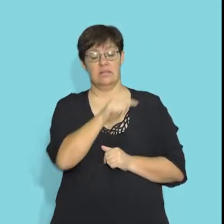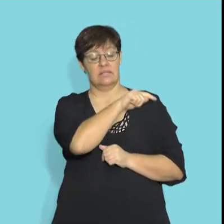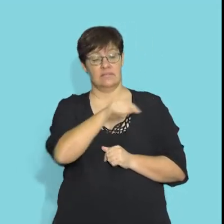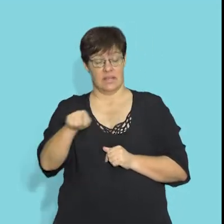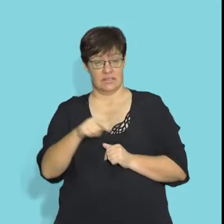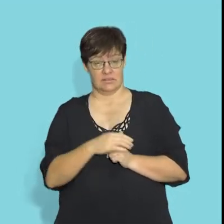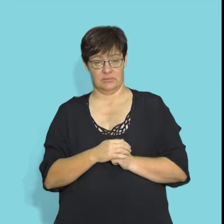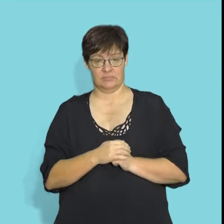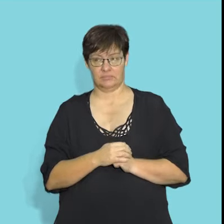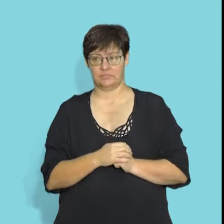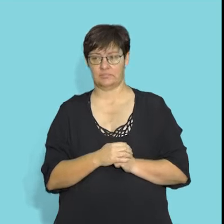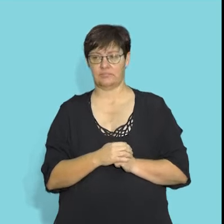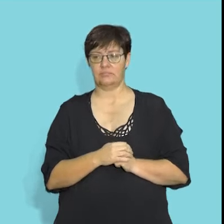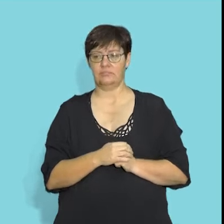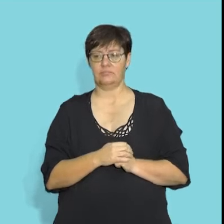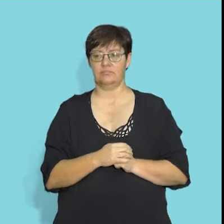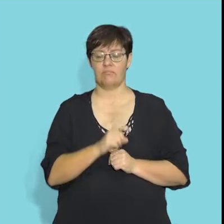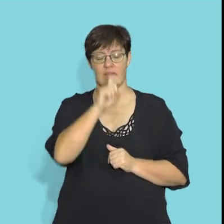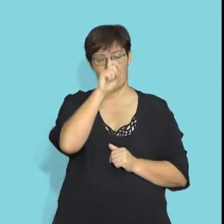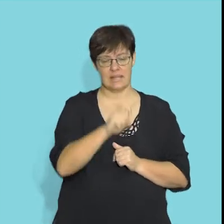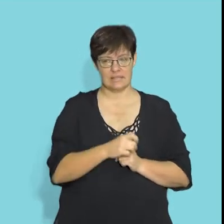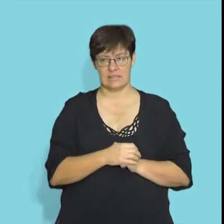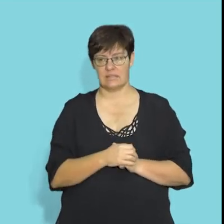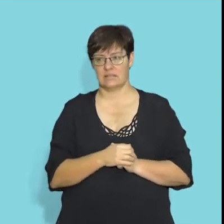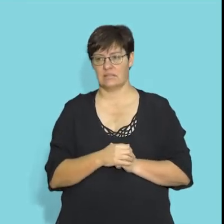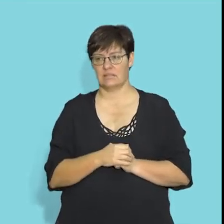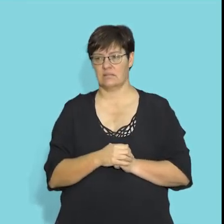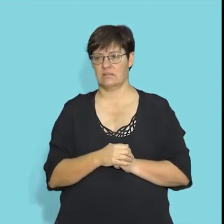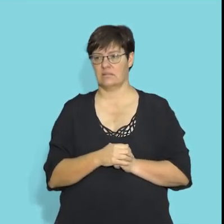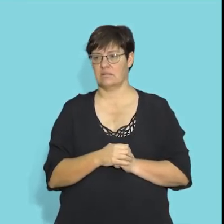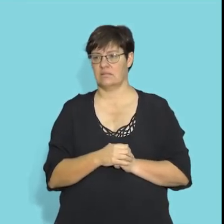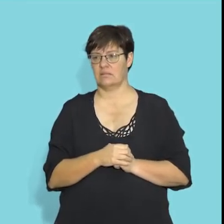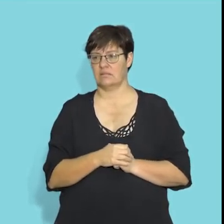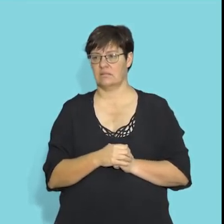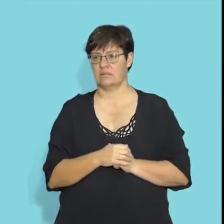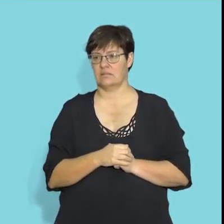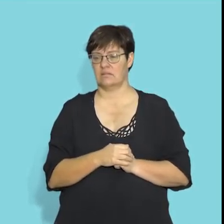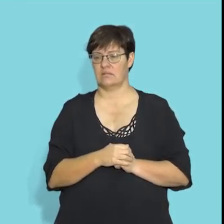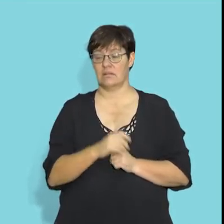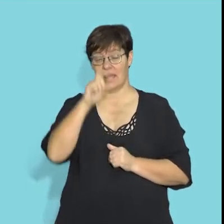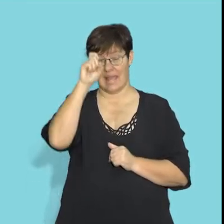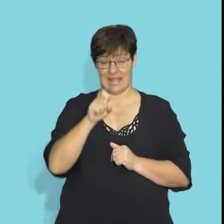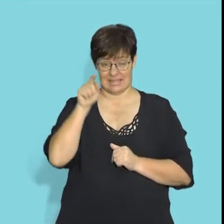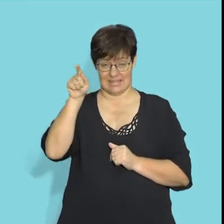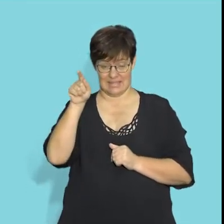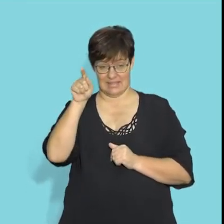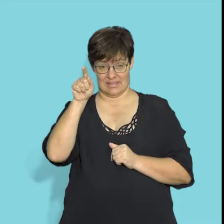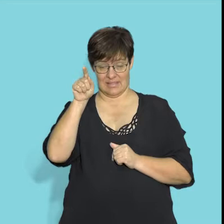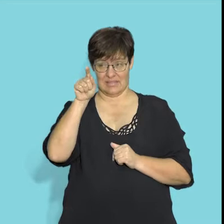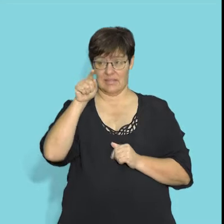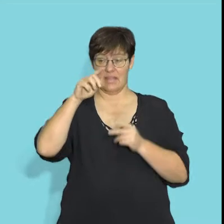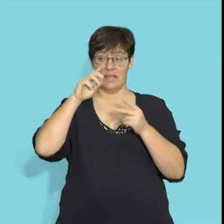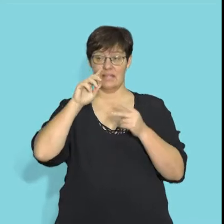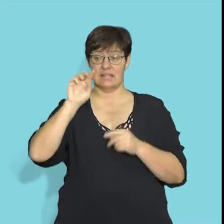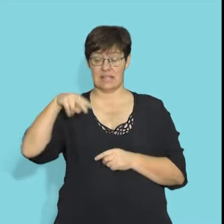to divide that by the x value, and let me do this in red so that we can see what's happening here. I'm going to take the x value